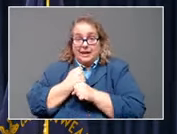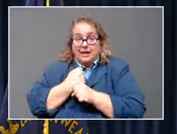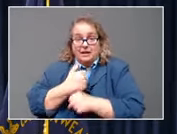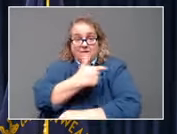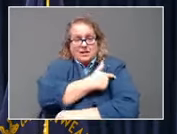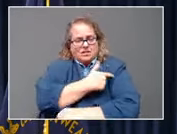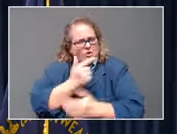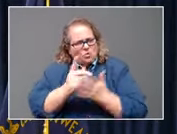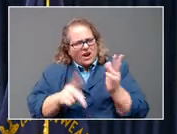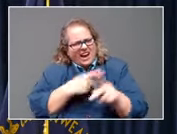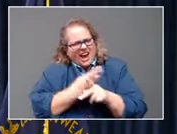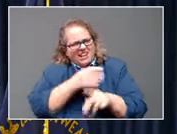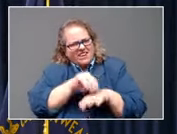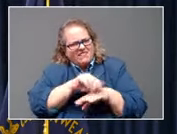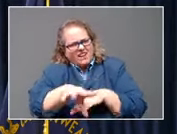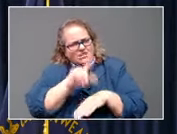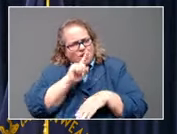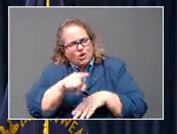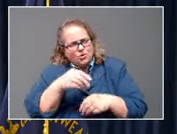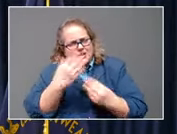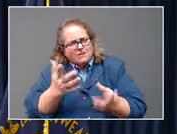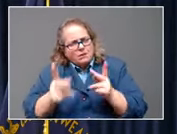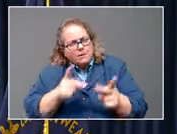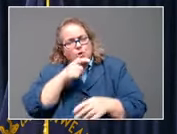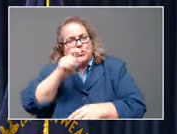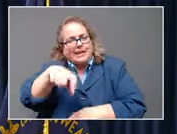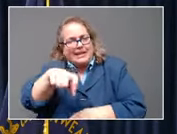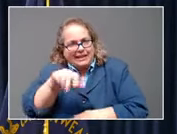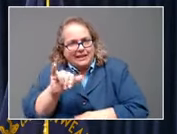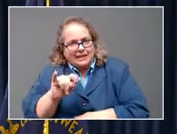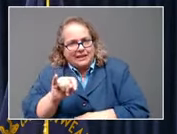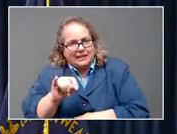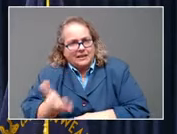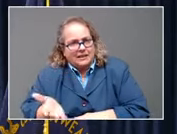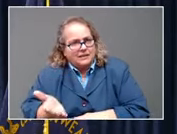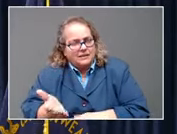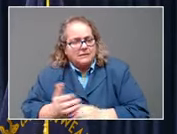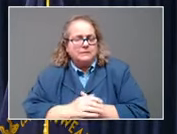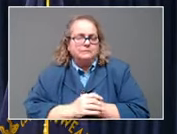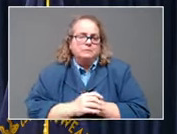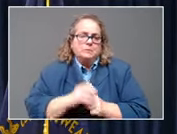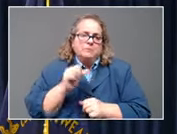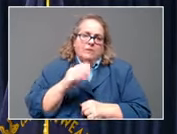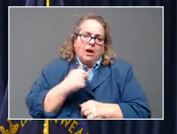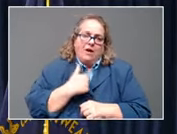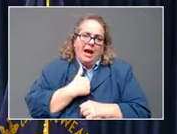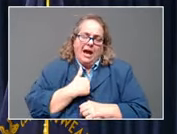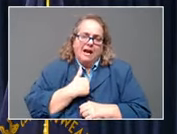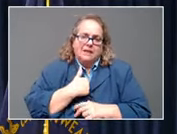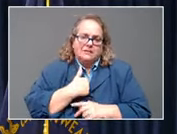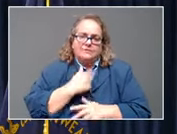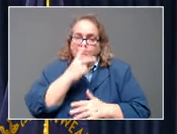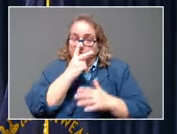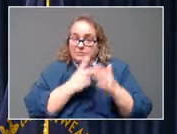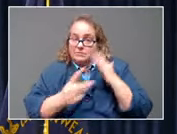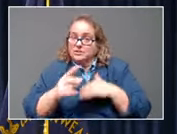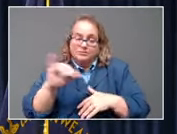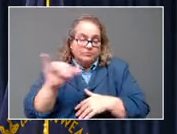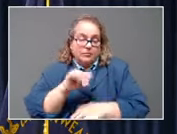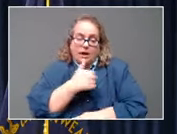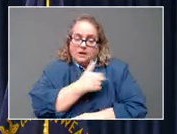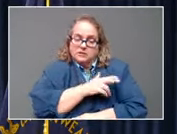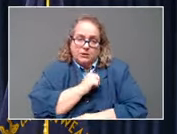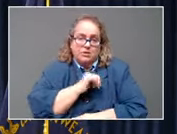giving to people who desperately need to get vaccinated. So I anticipate that just like hospitals that